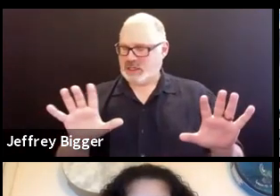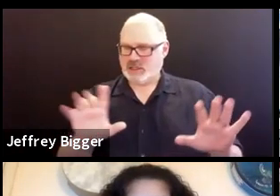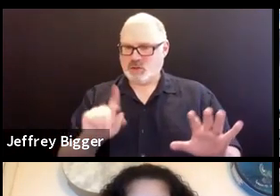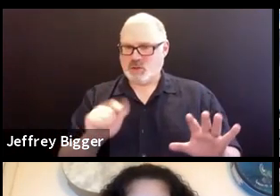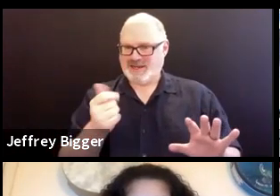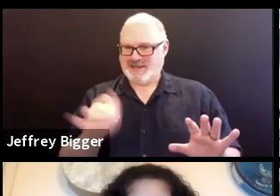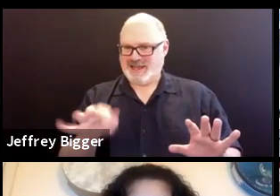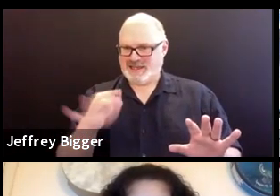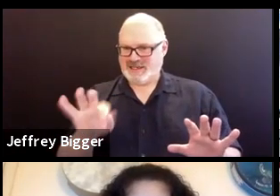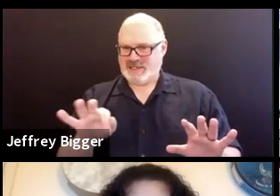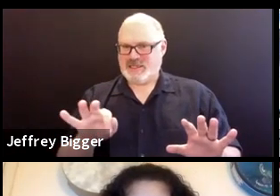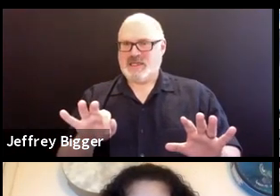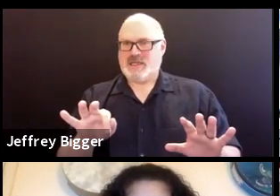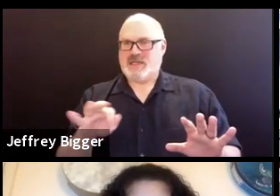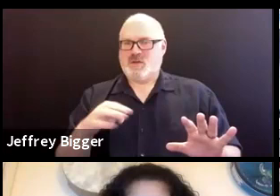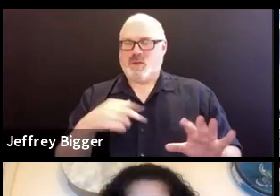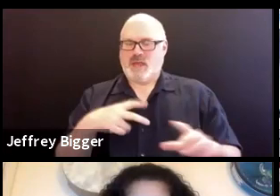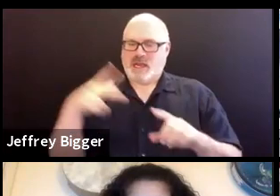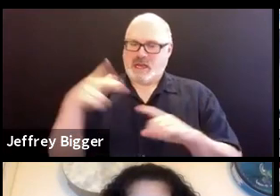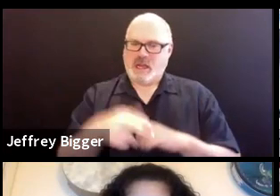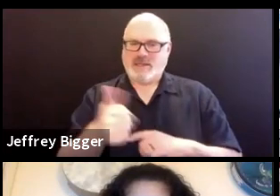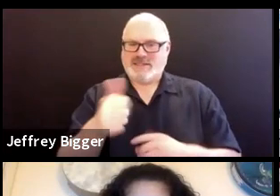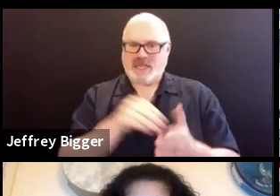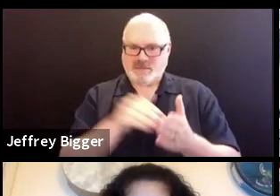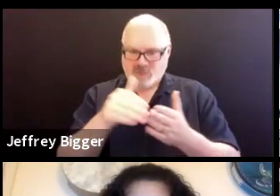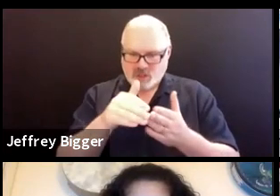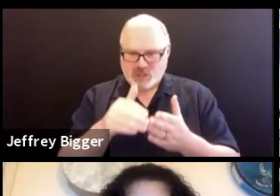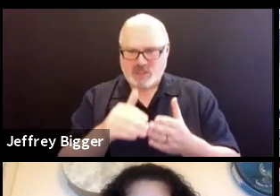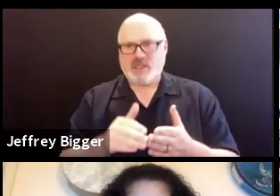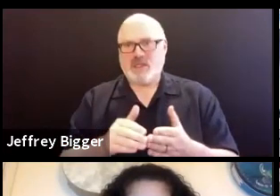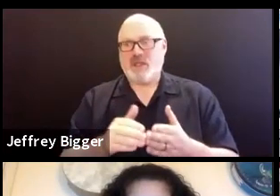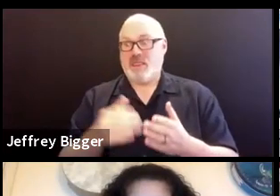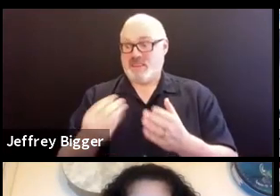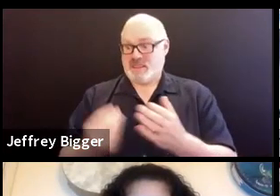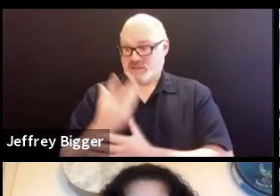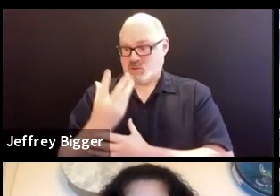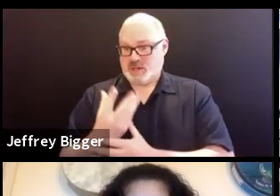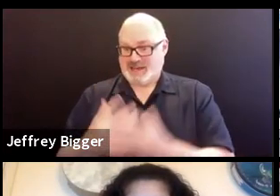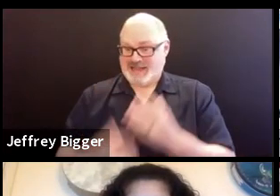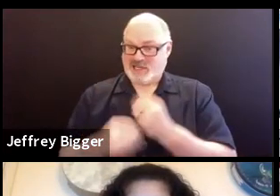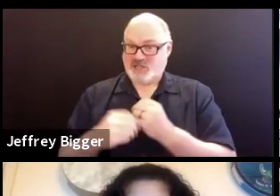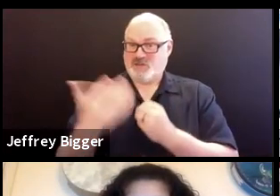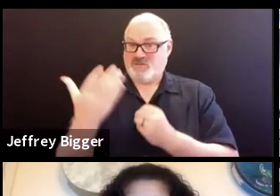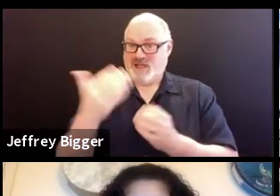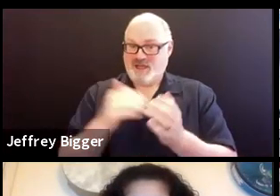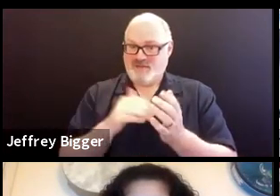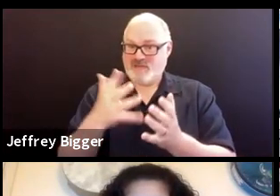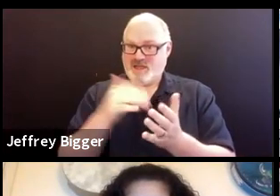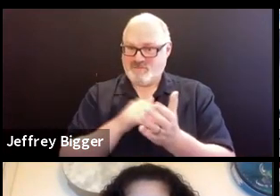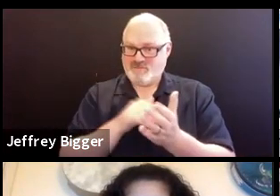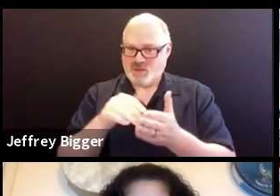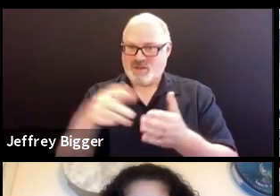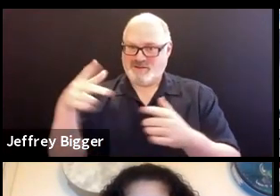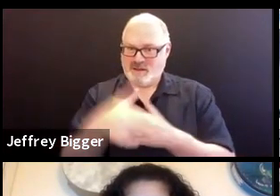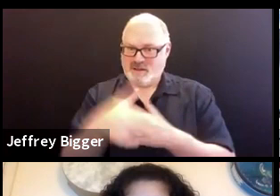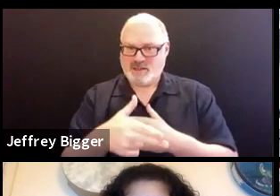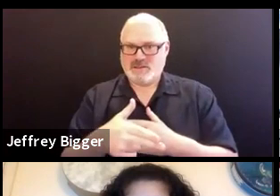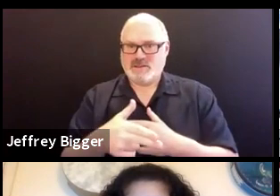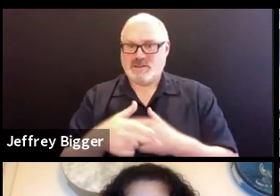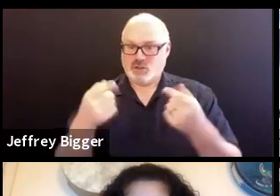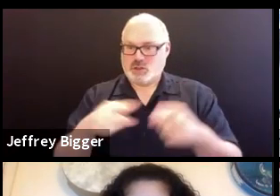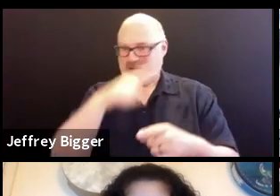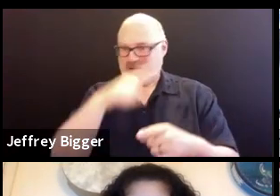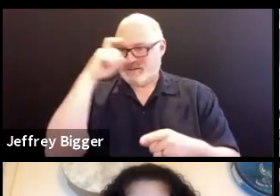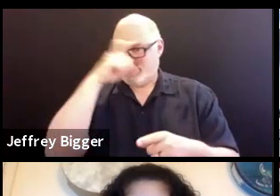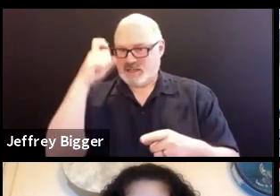$10 million of cuts. This spring, we made an additional $5 million of cuts. And now over the summer,